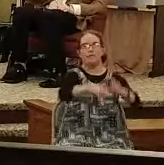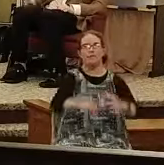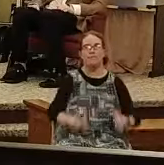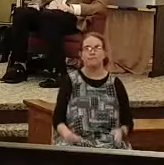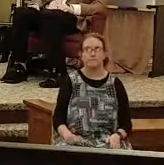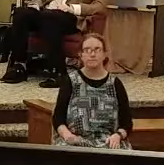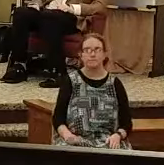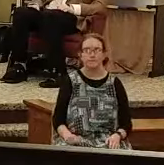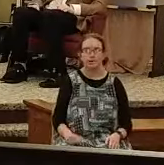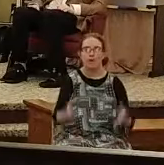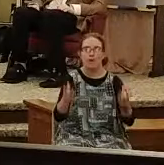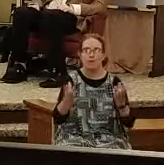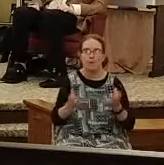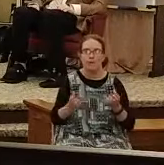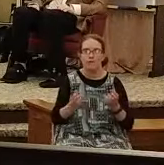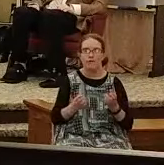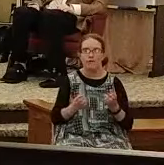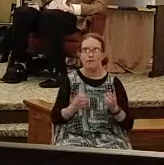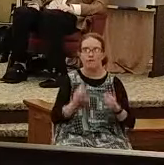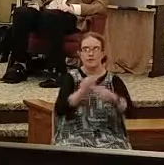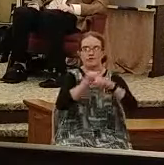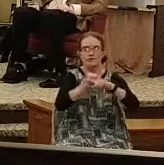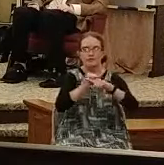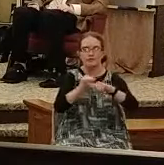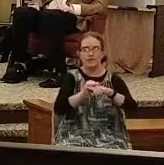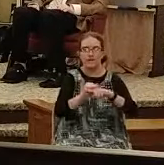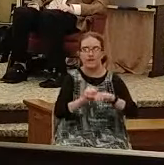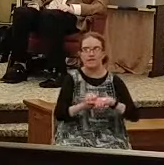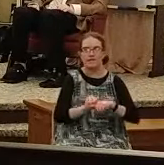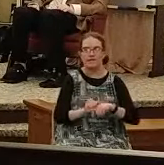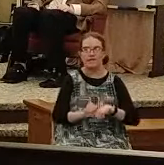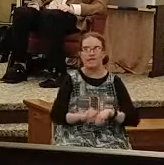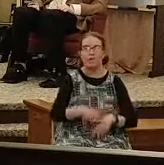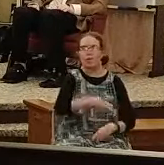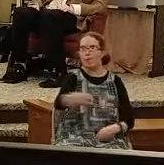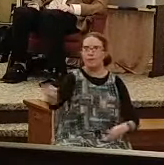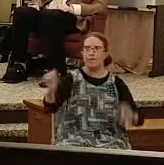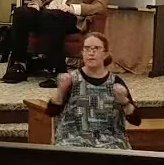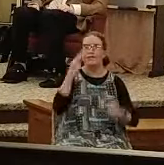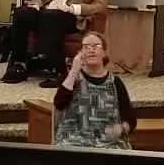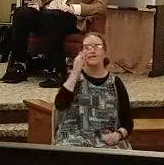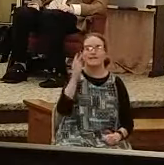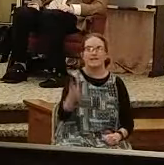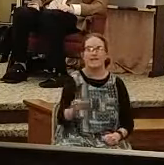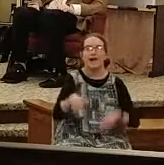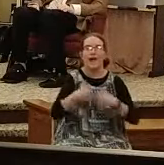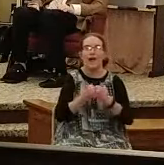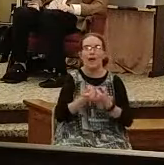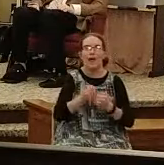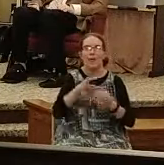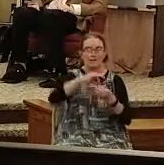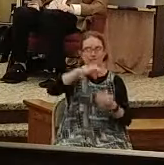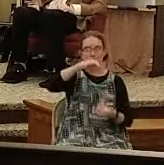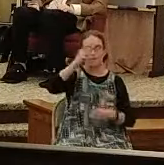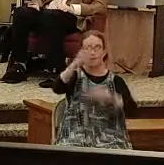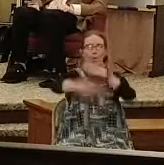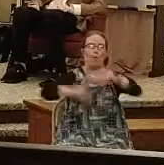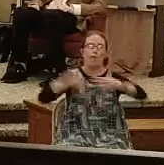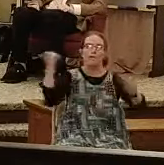Yes, sir. He wanted that to be a training ground so that we could see how, when the spirit